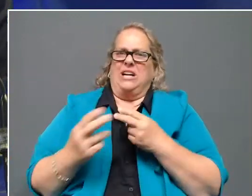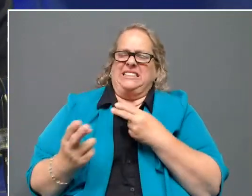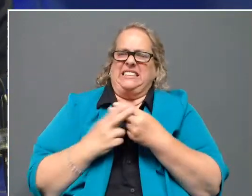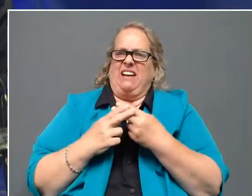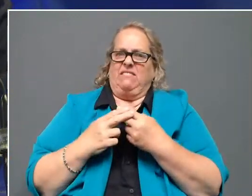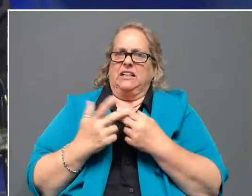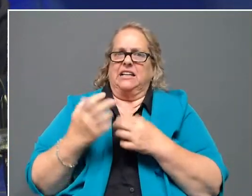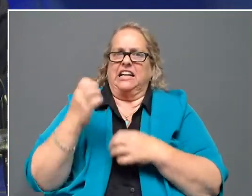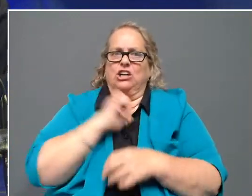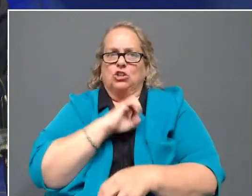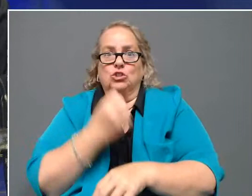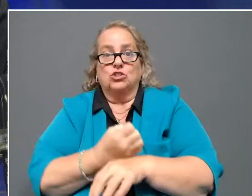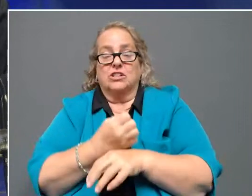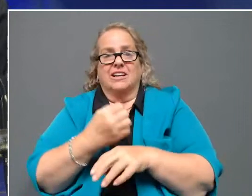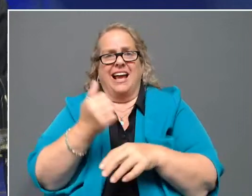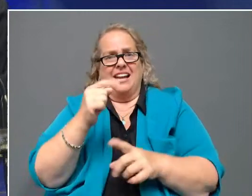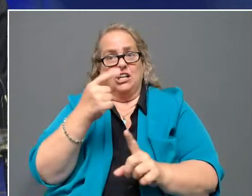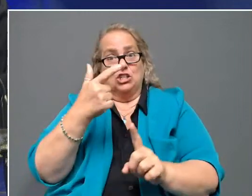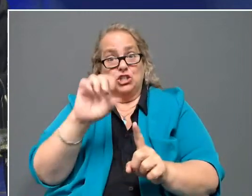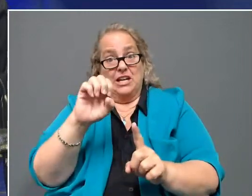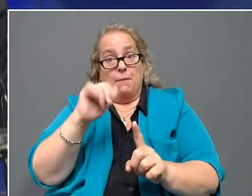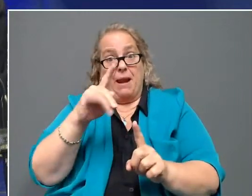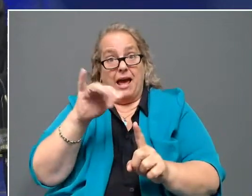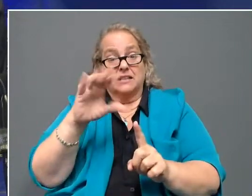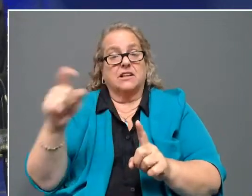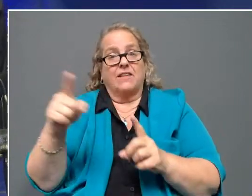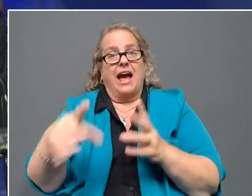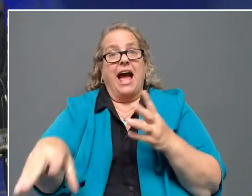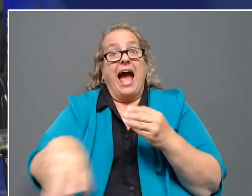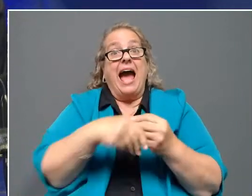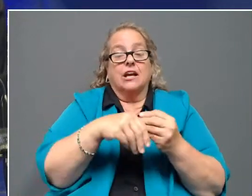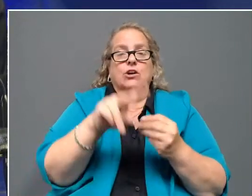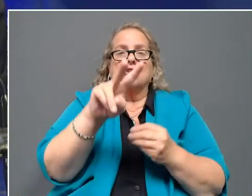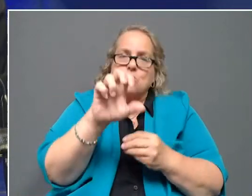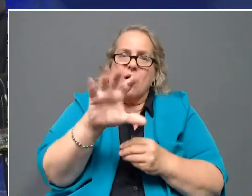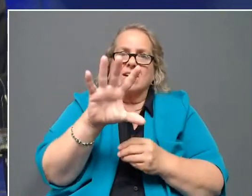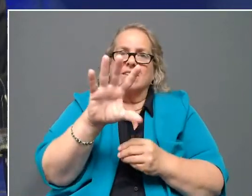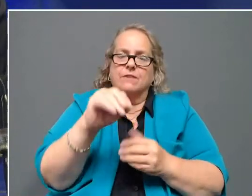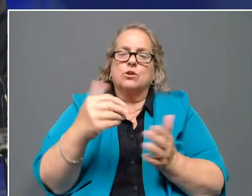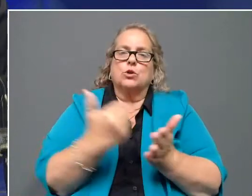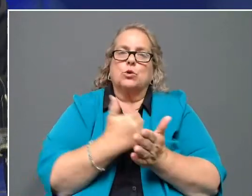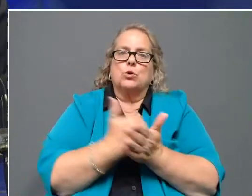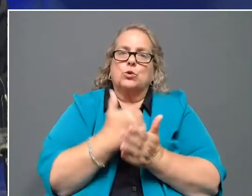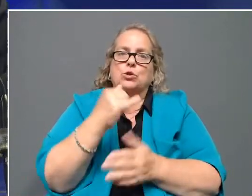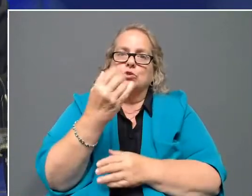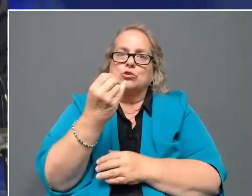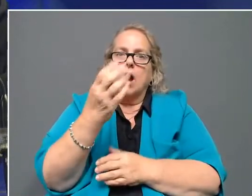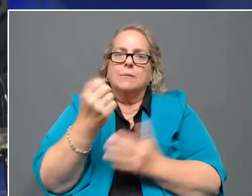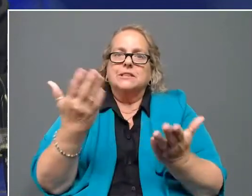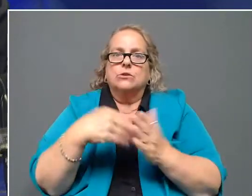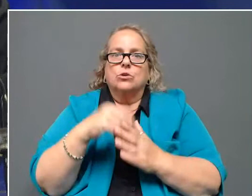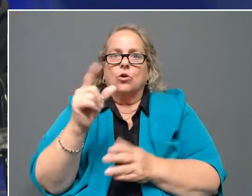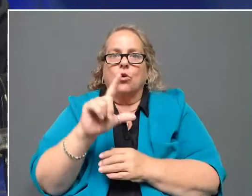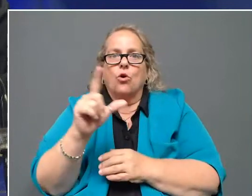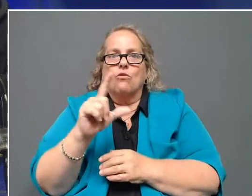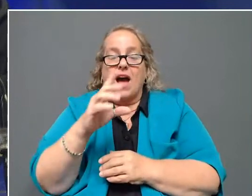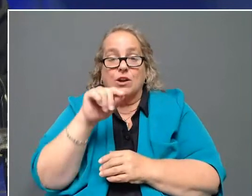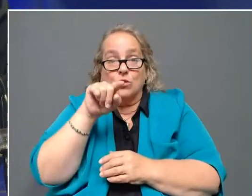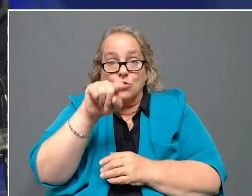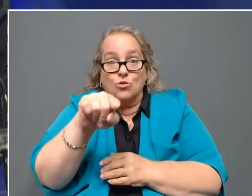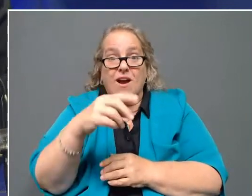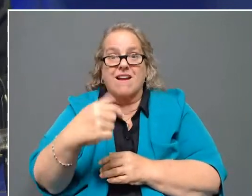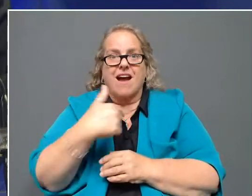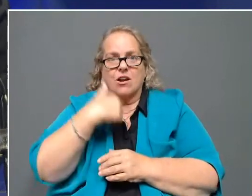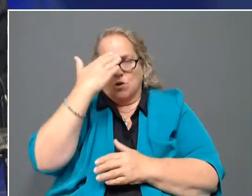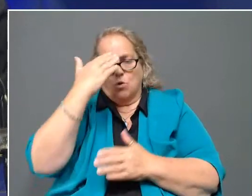Appliances, they're adding 250 new jobs here in Louisville. And you and I know what that